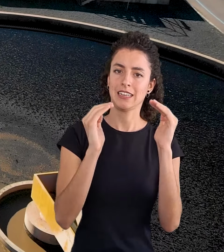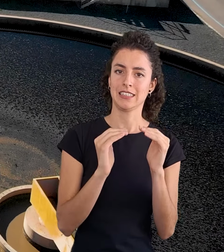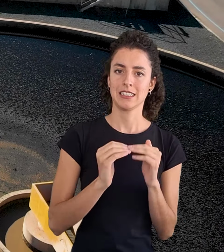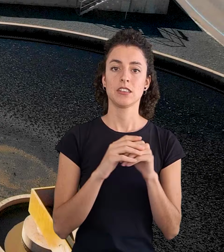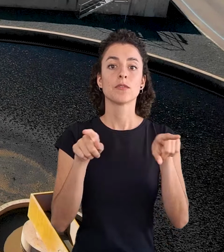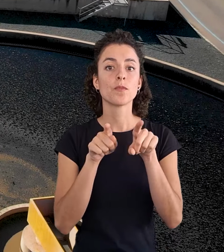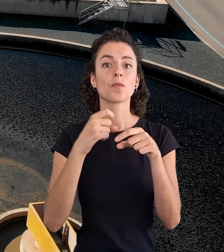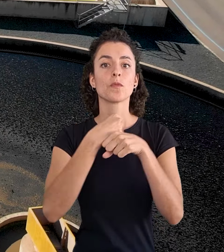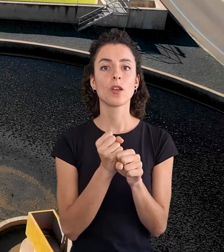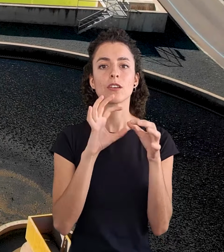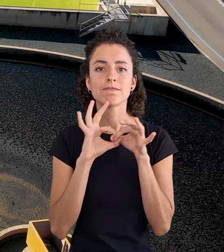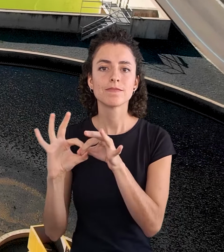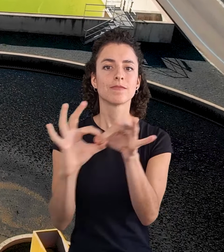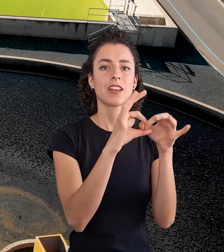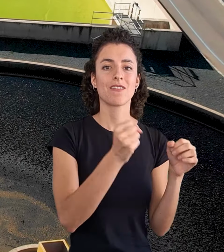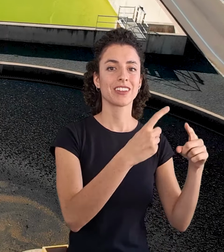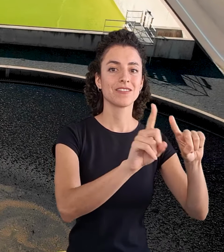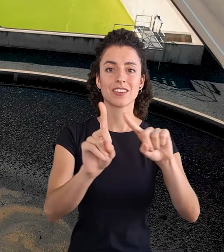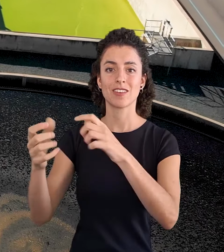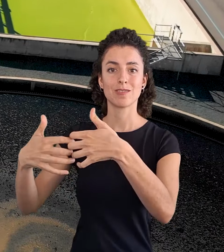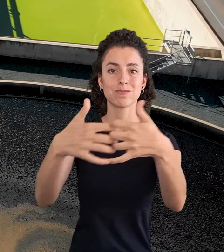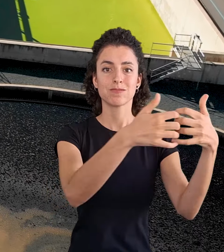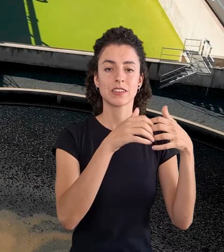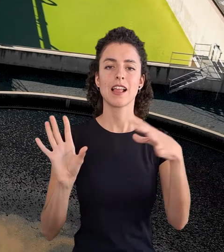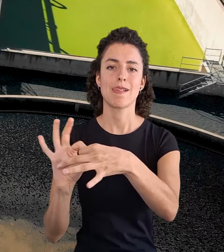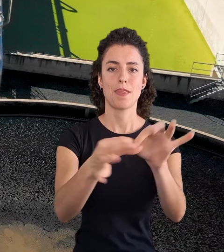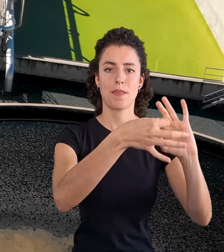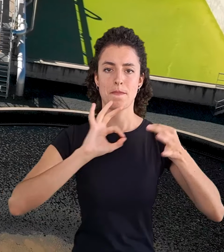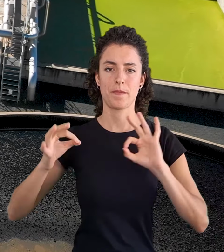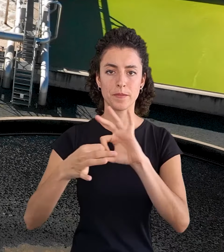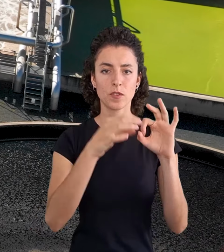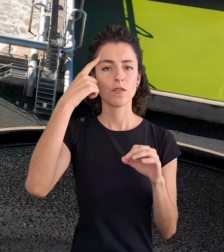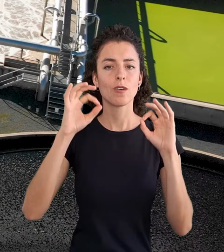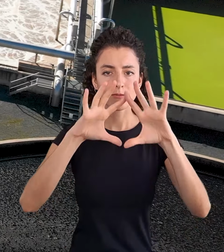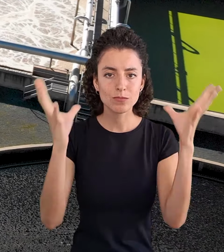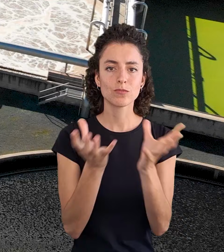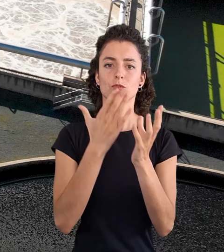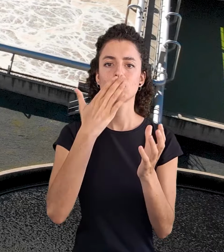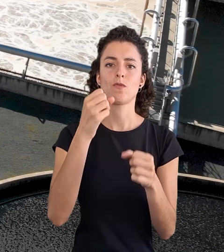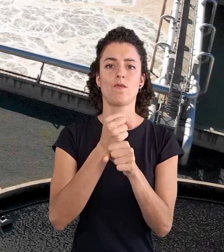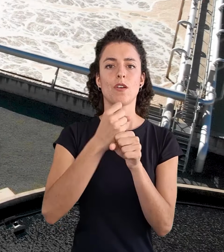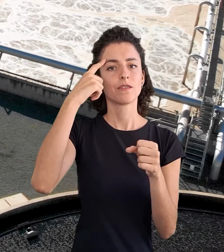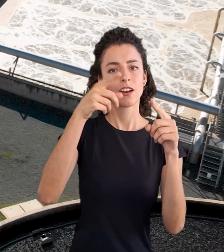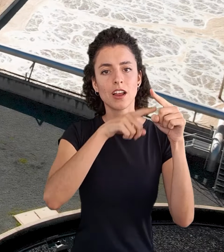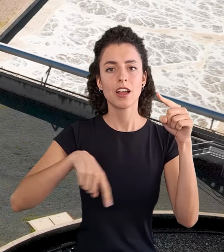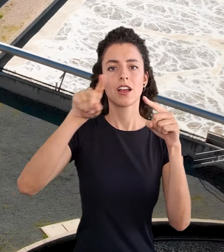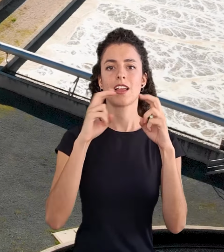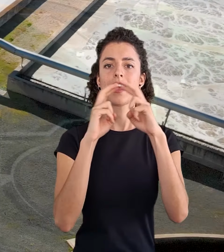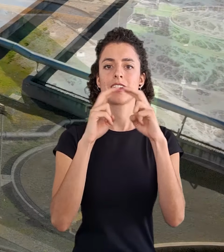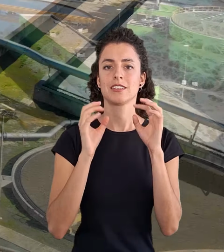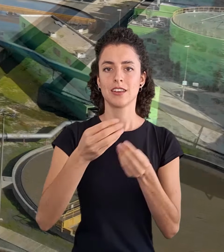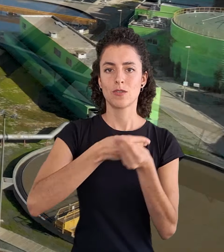to reduce the facilities and systems' energy consumption in an integrated fashion, optimizing energy